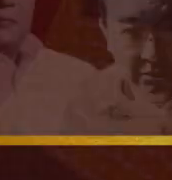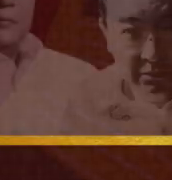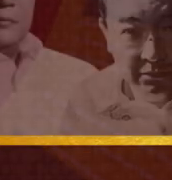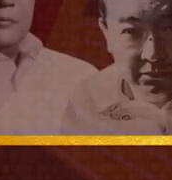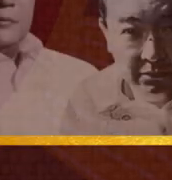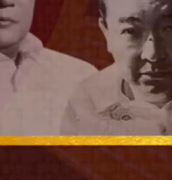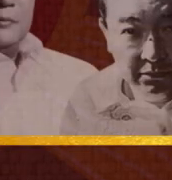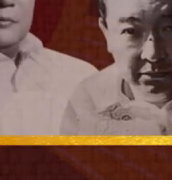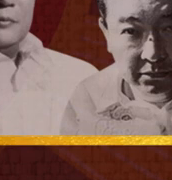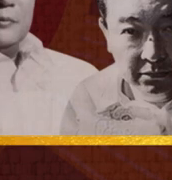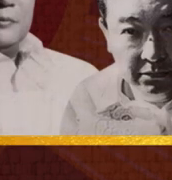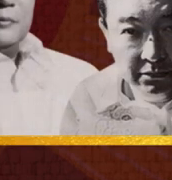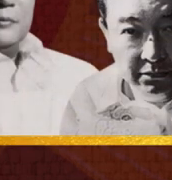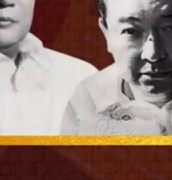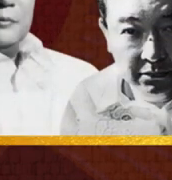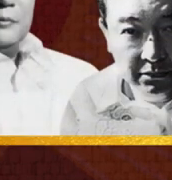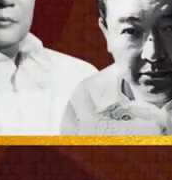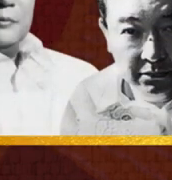Alagad,